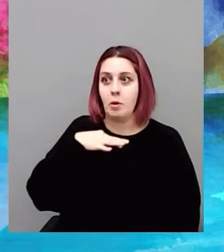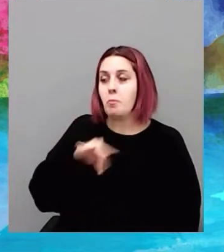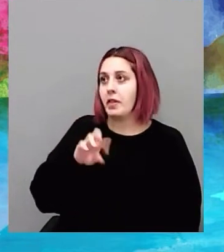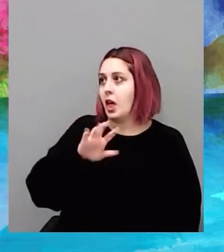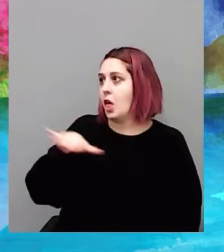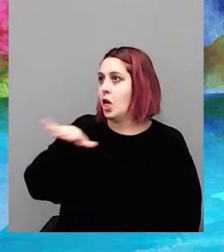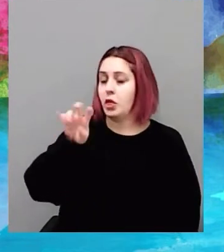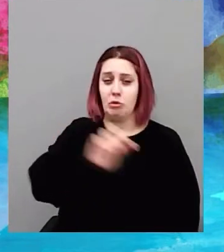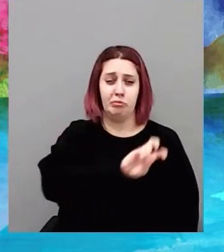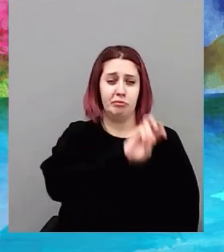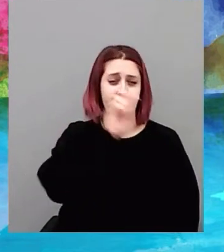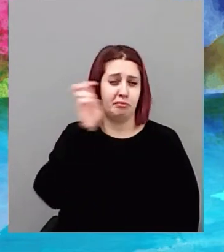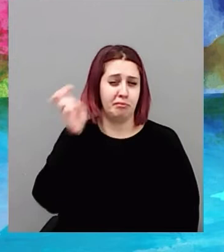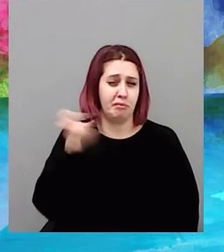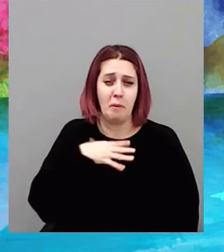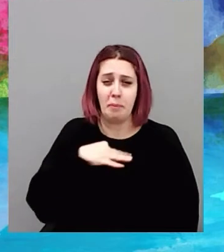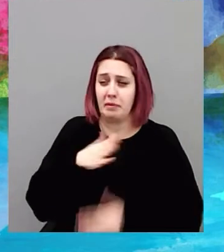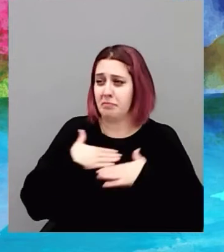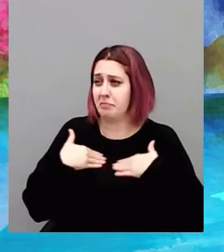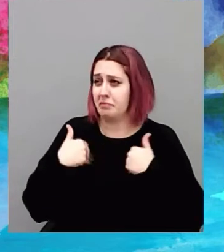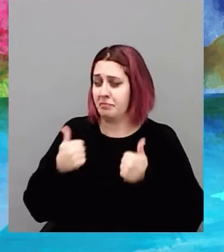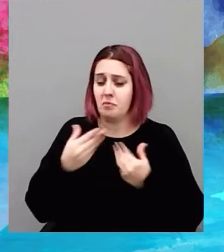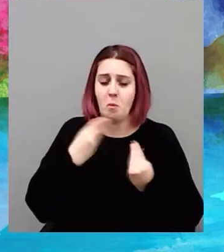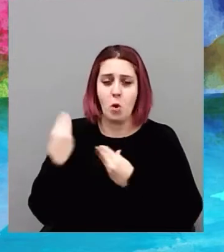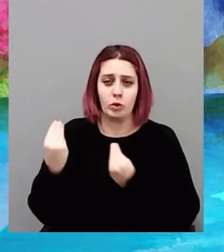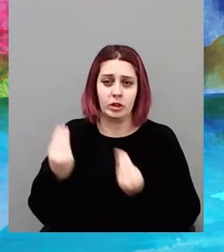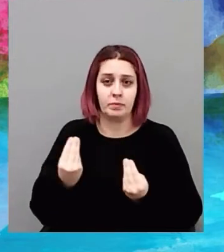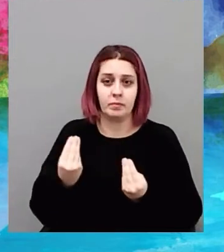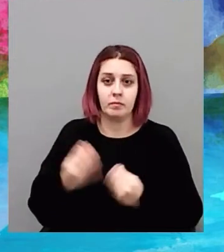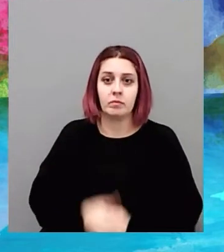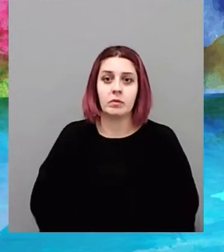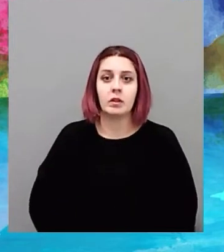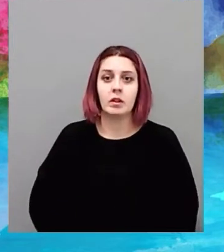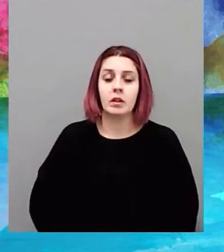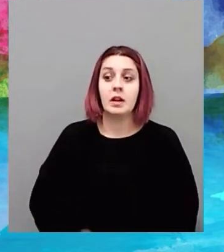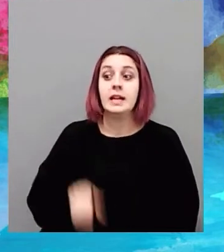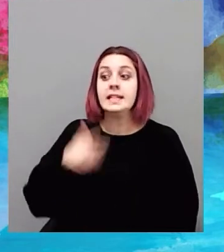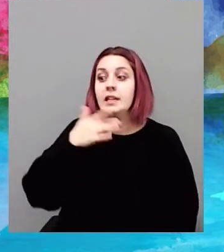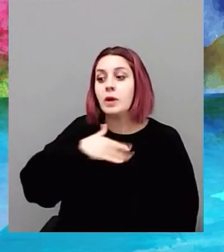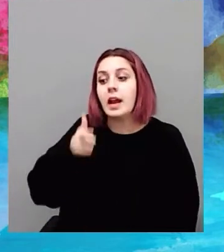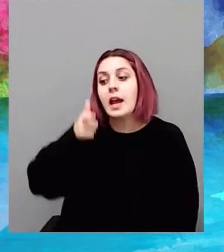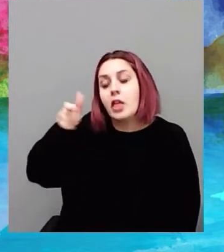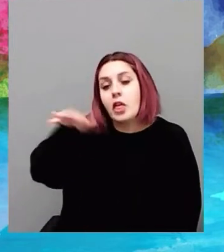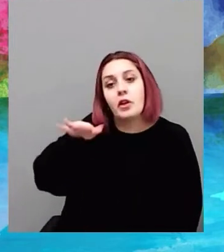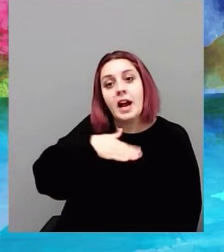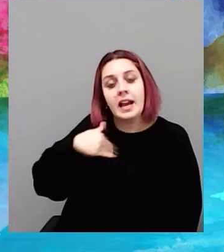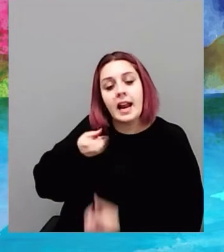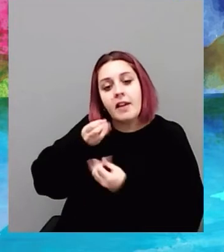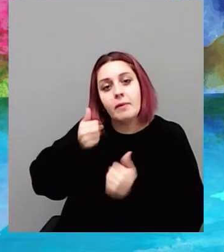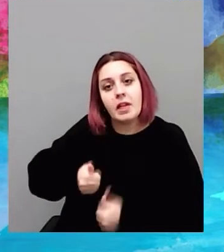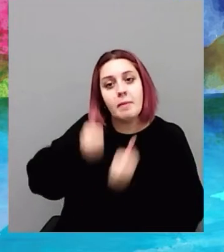fact, where they want to give more information about accessibility and make that territory more